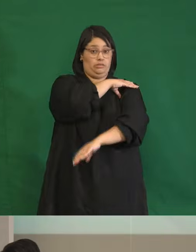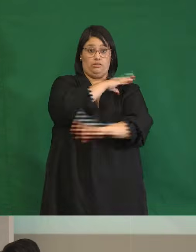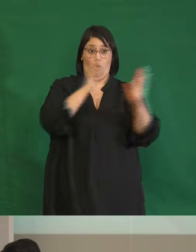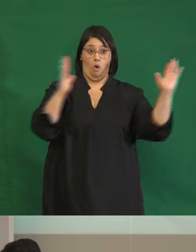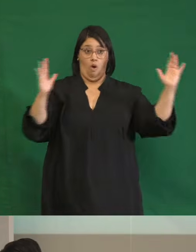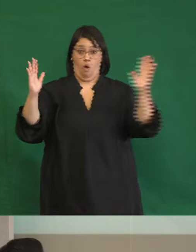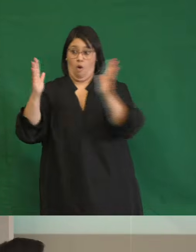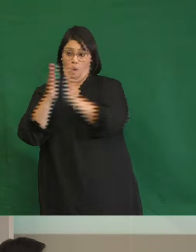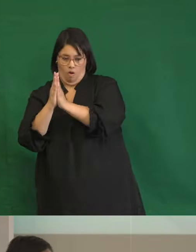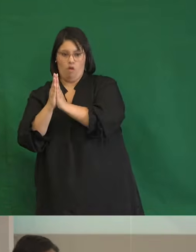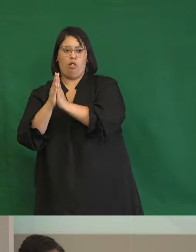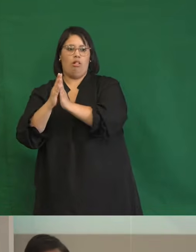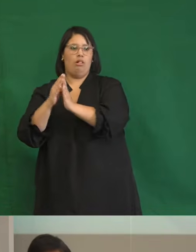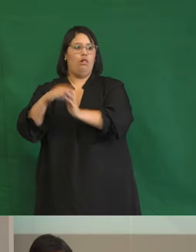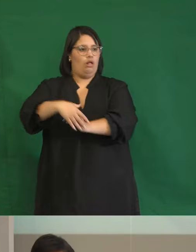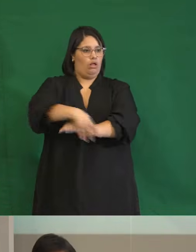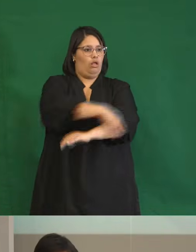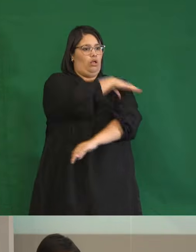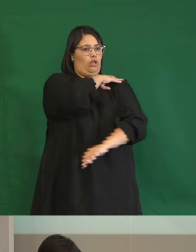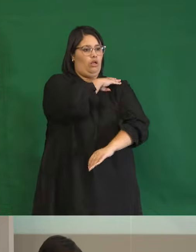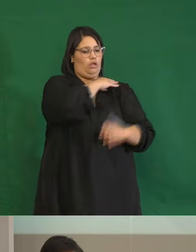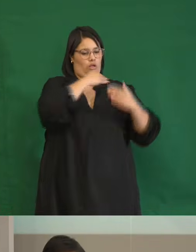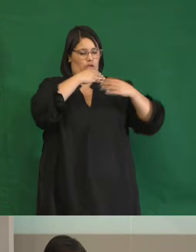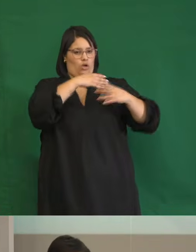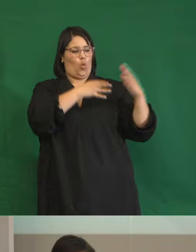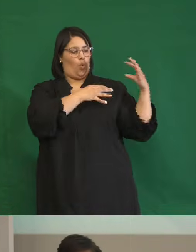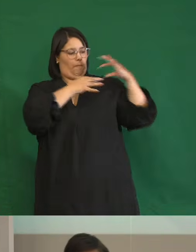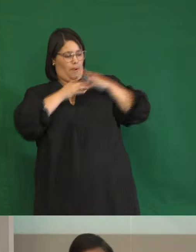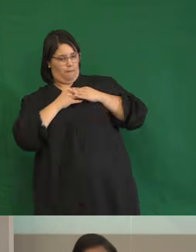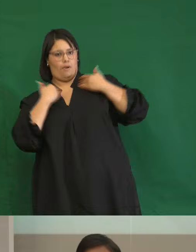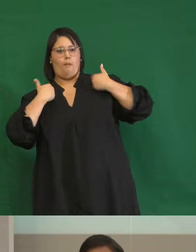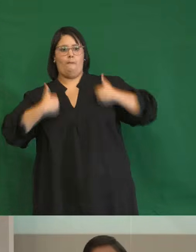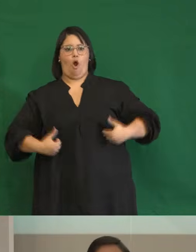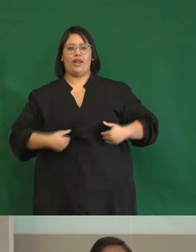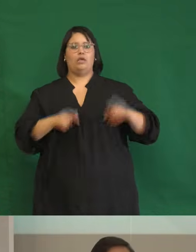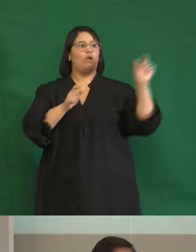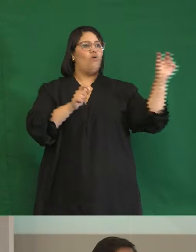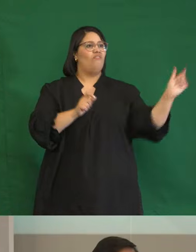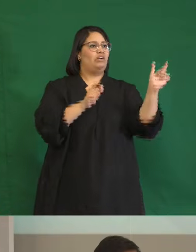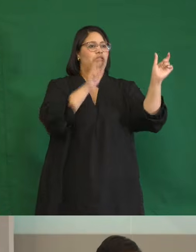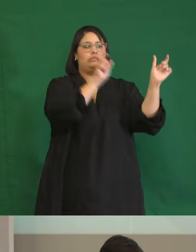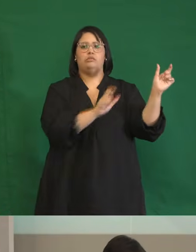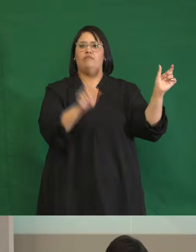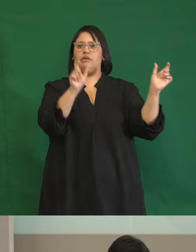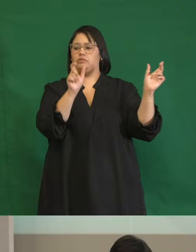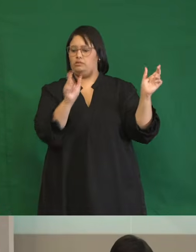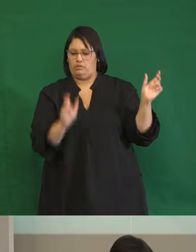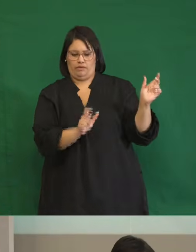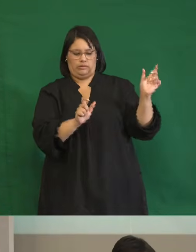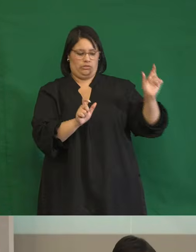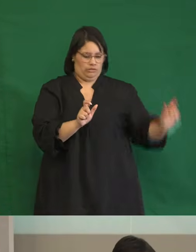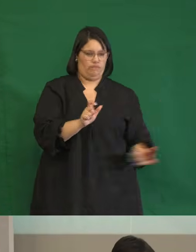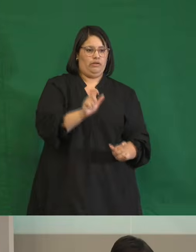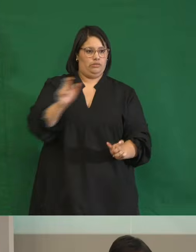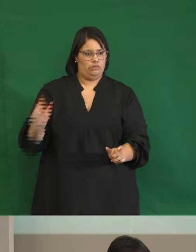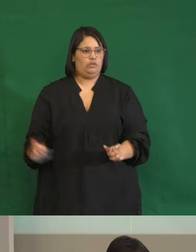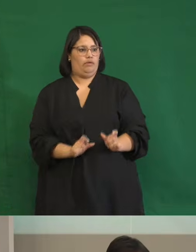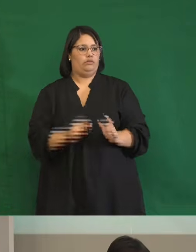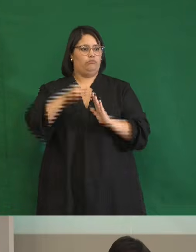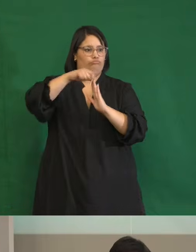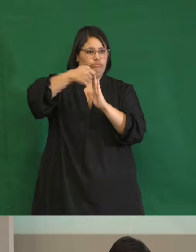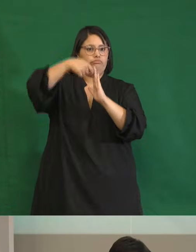consideration, is connected to body. So just another example of the intricate nature of these